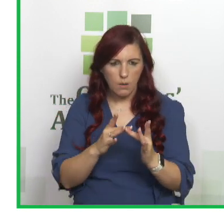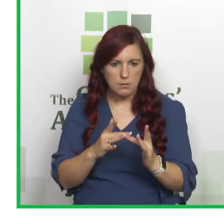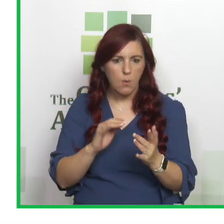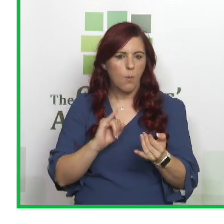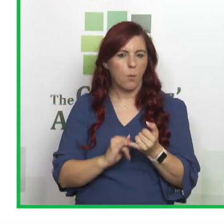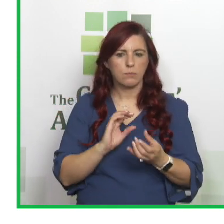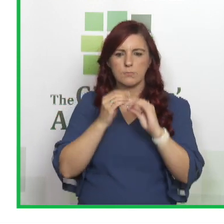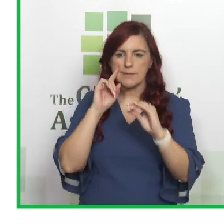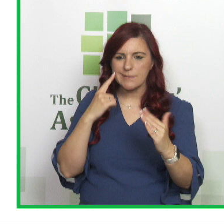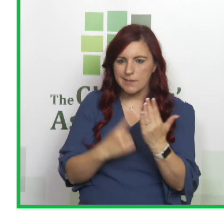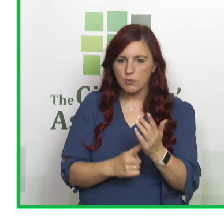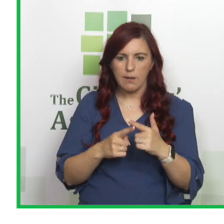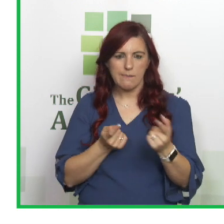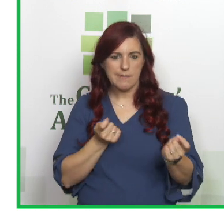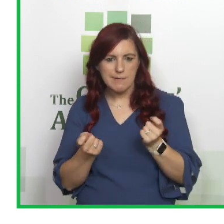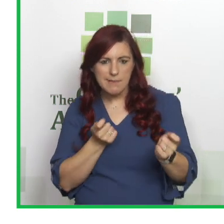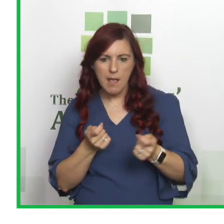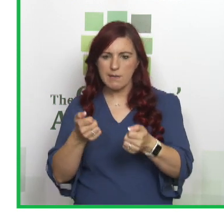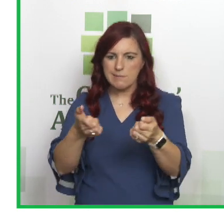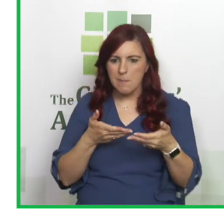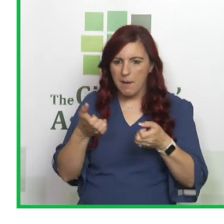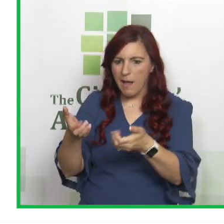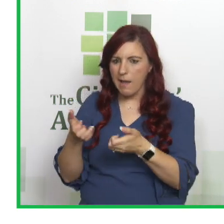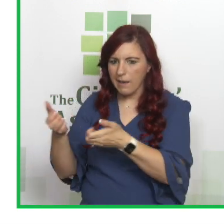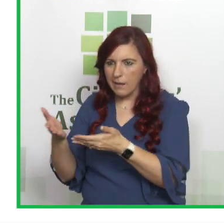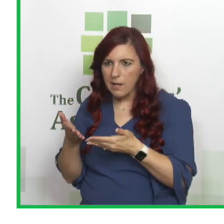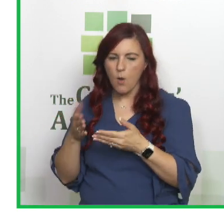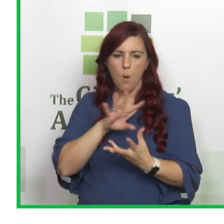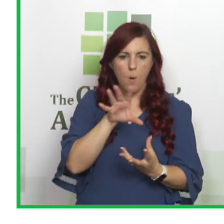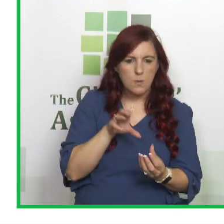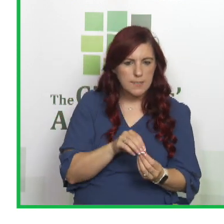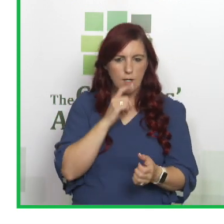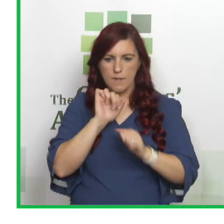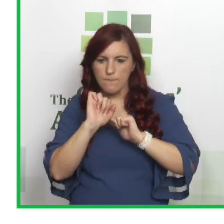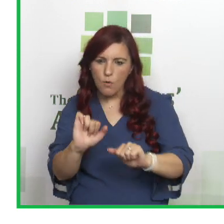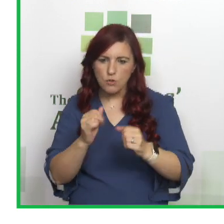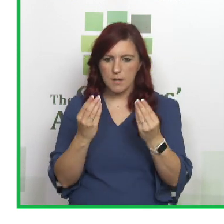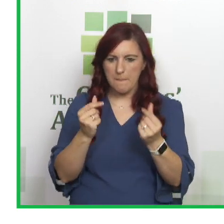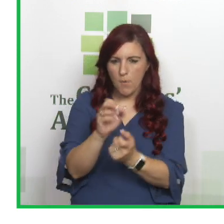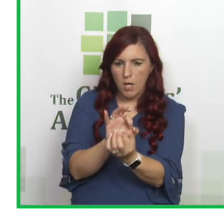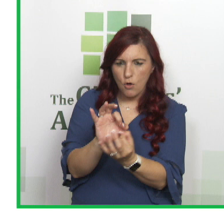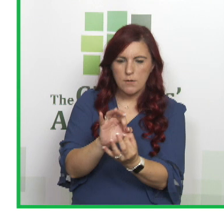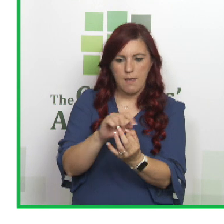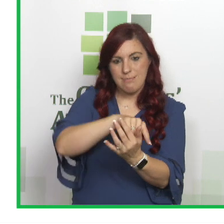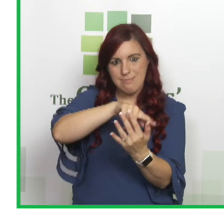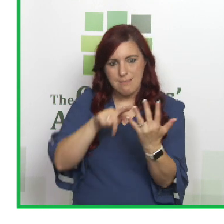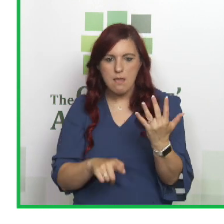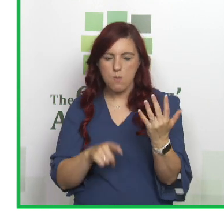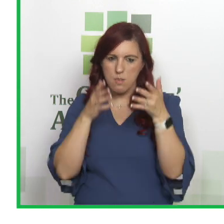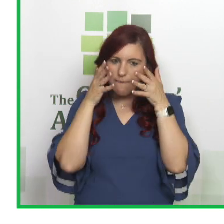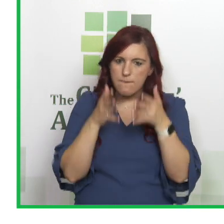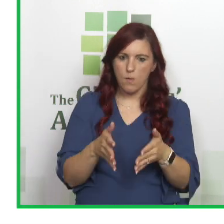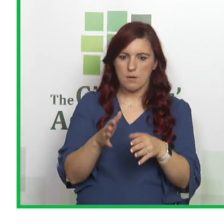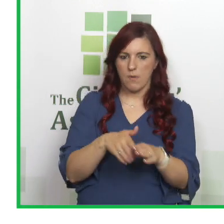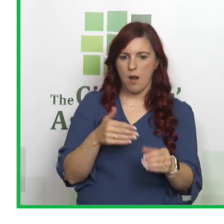the facilitators, supply routes, wholesalers, enforcers and money launderers, they're the focus of our long-term